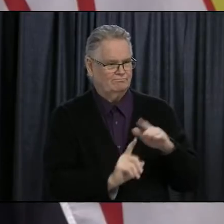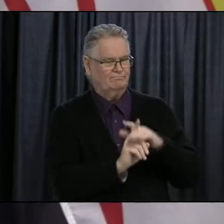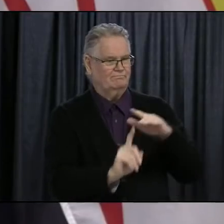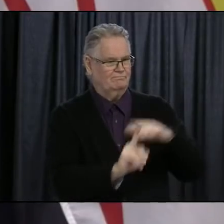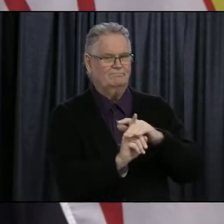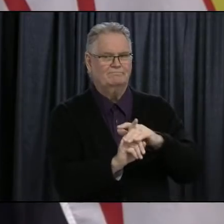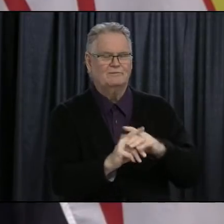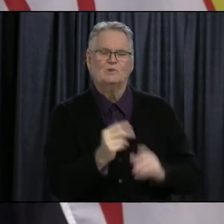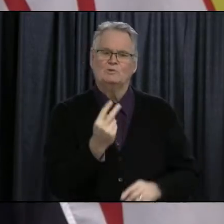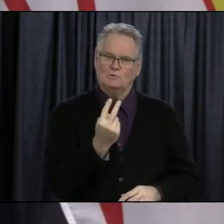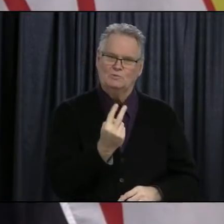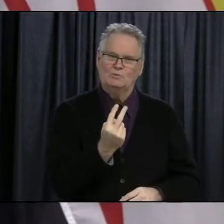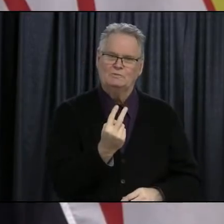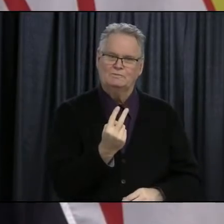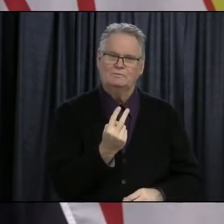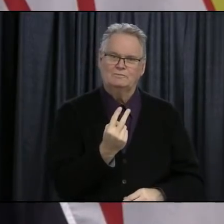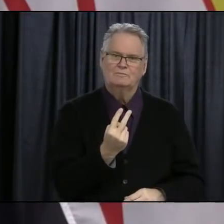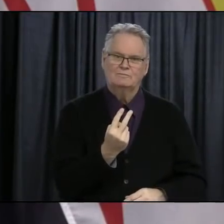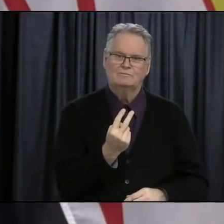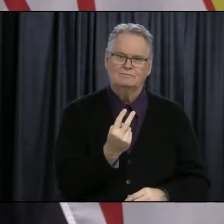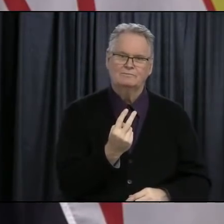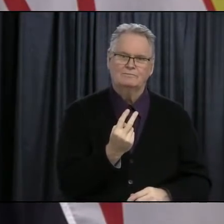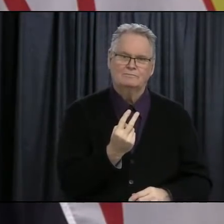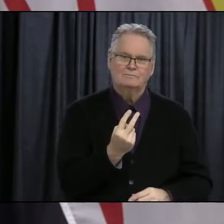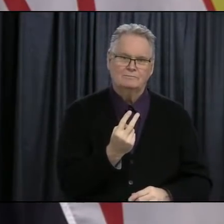So we have had